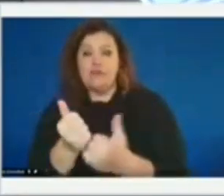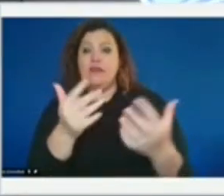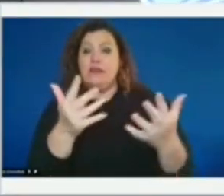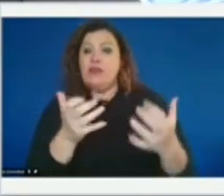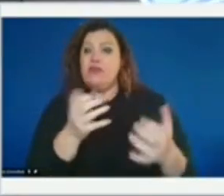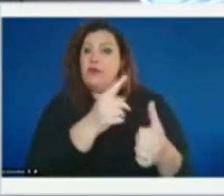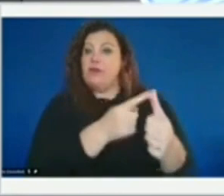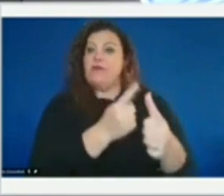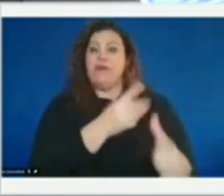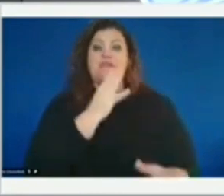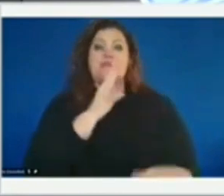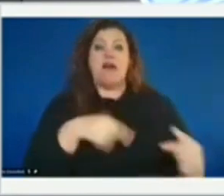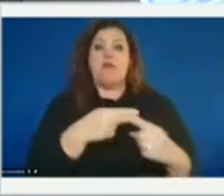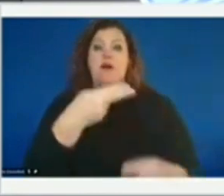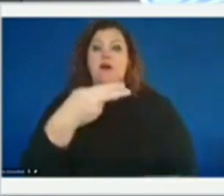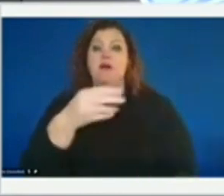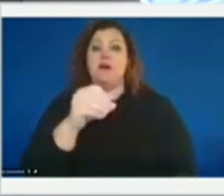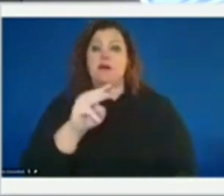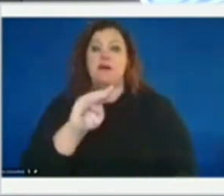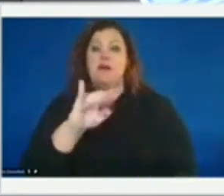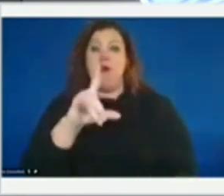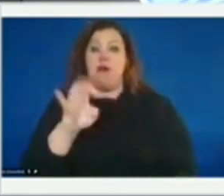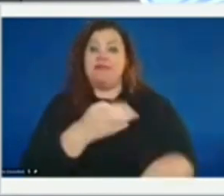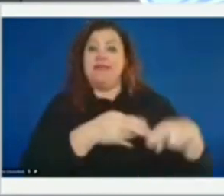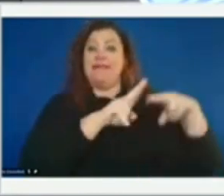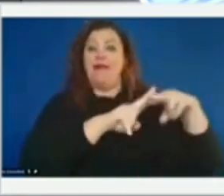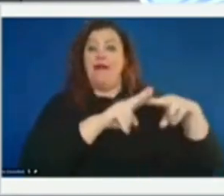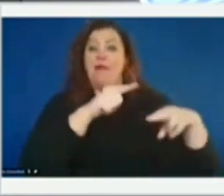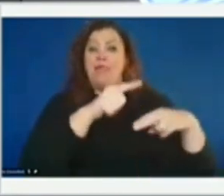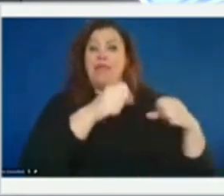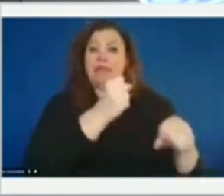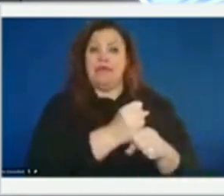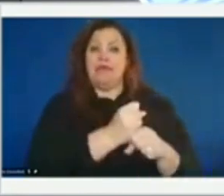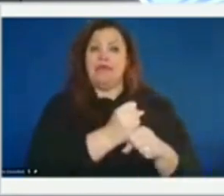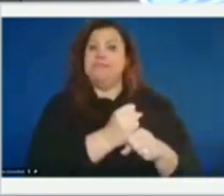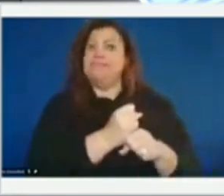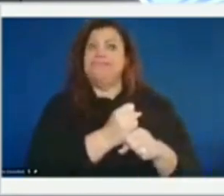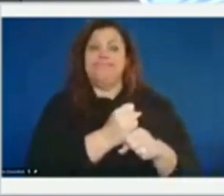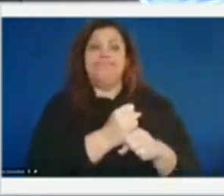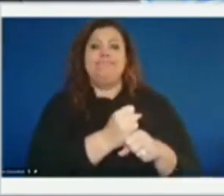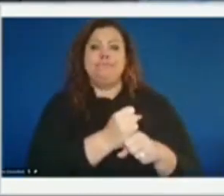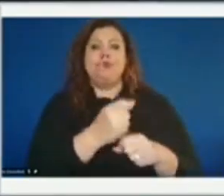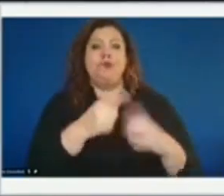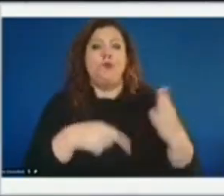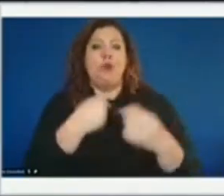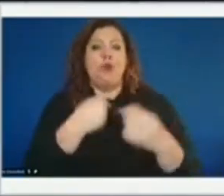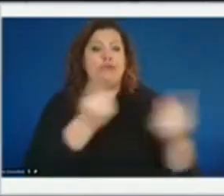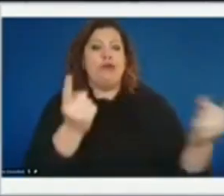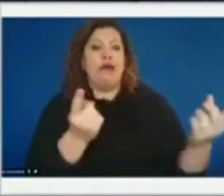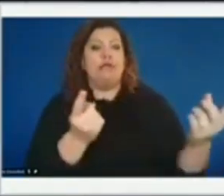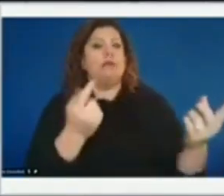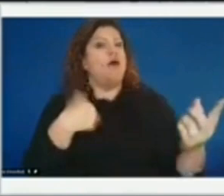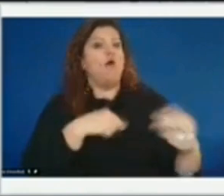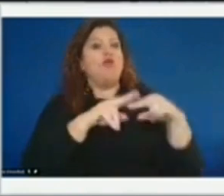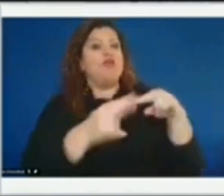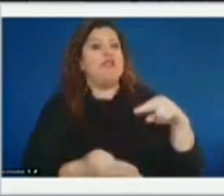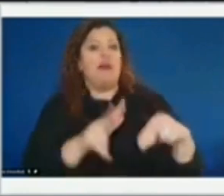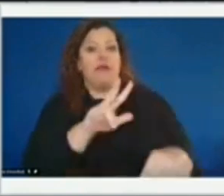about homicides being up this year in spite of the great work. And what I'll tell you is, yeah, we're down 38%.